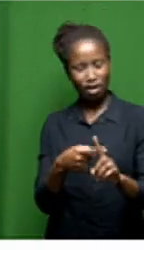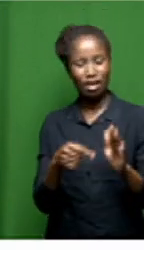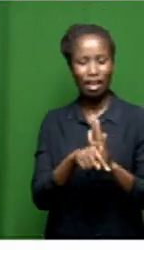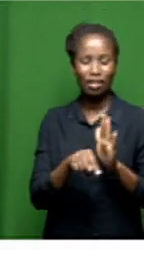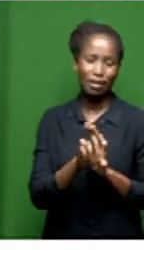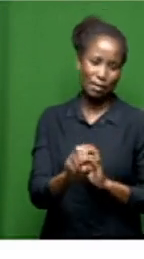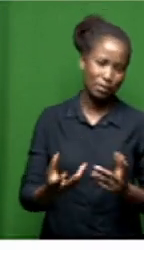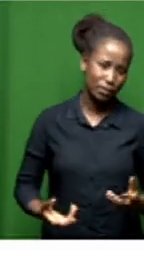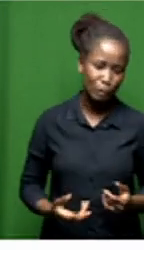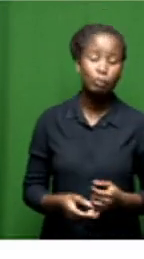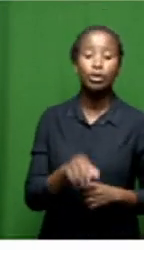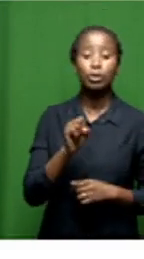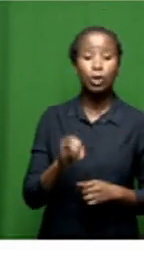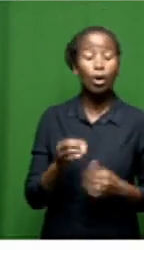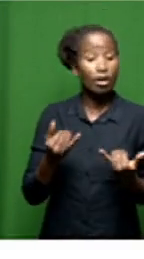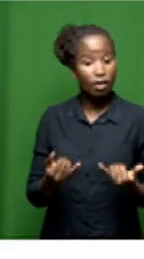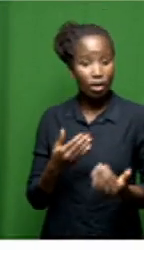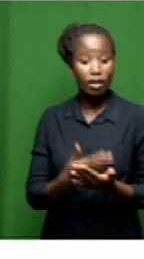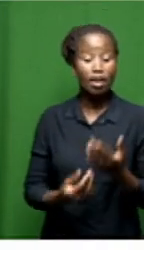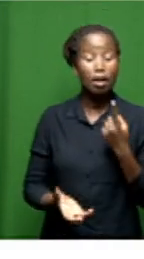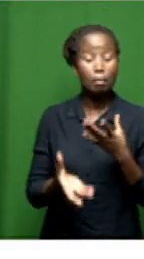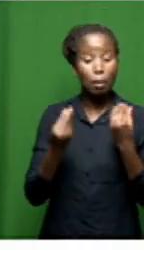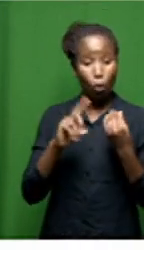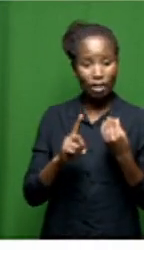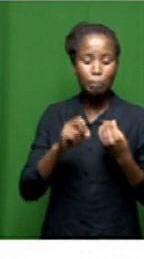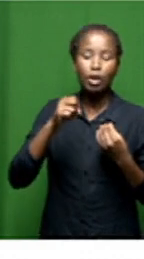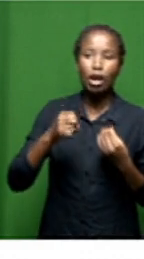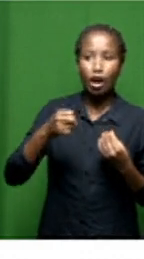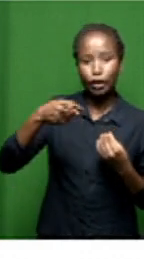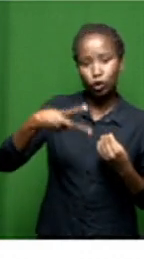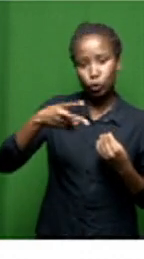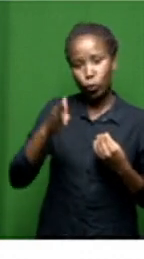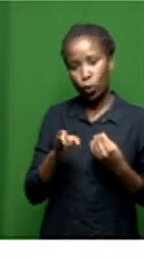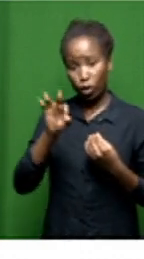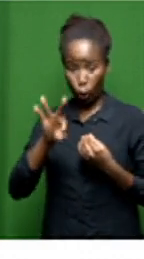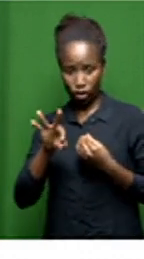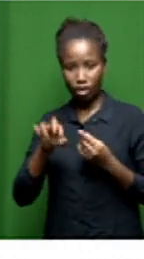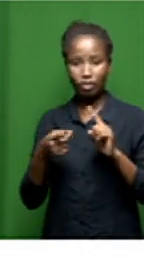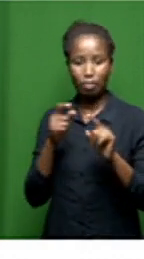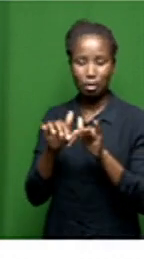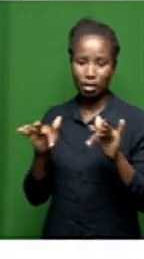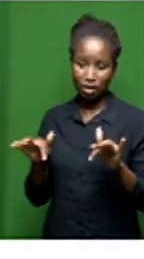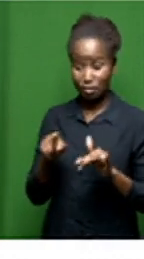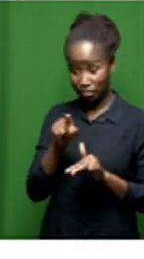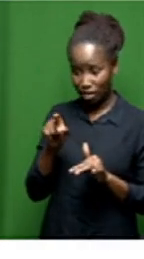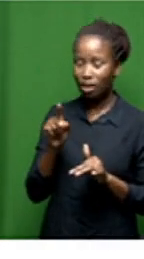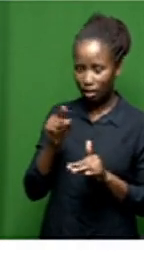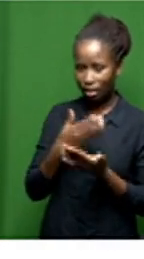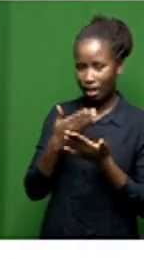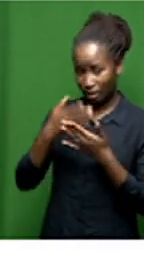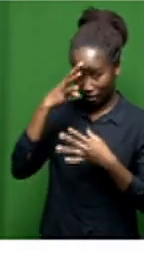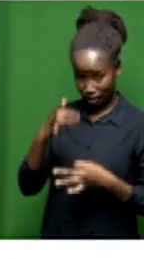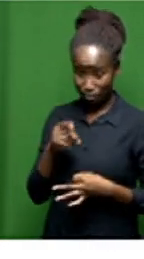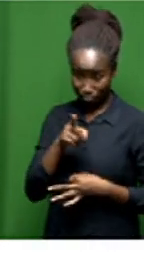last one-third. And when we reach that two-third of our population, and that is a decision we need to make, whether the last one-third will still